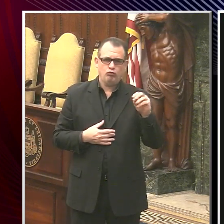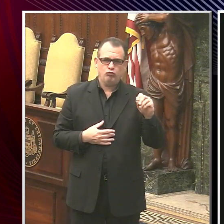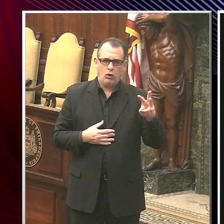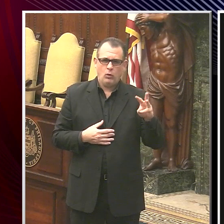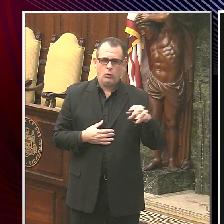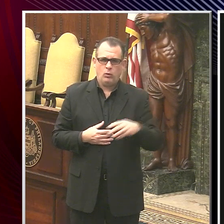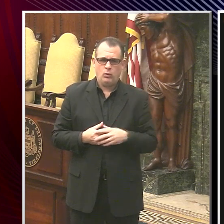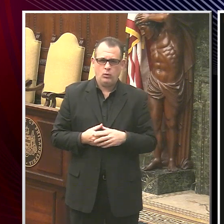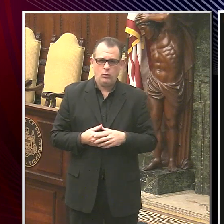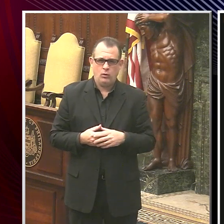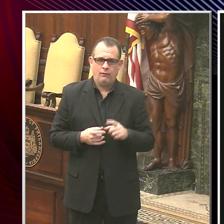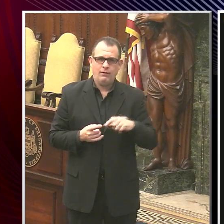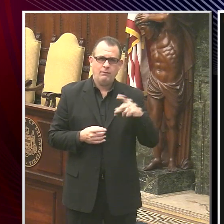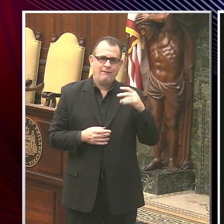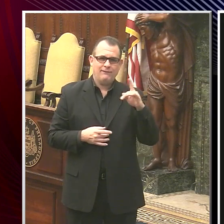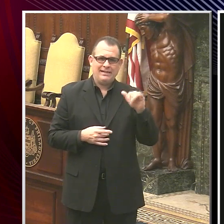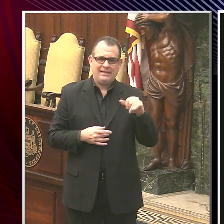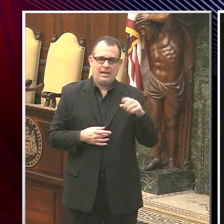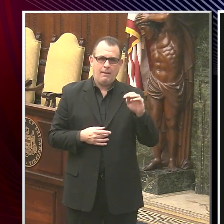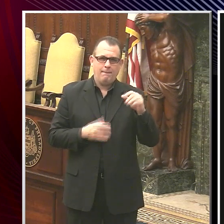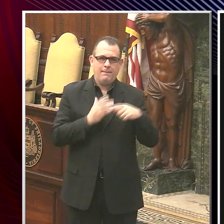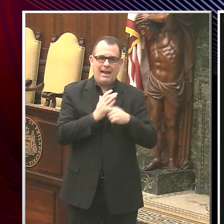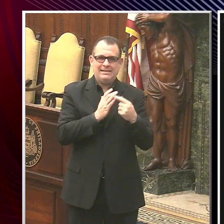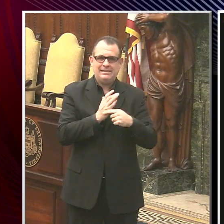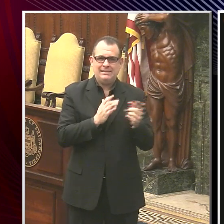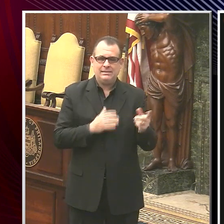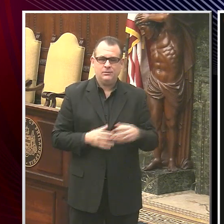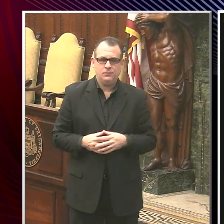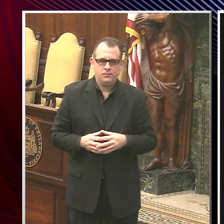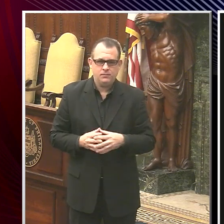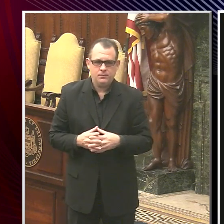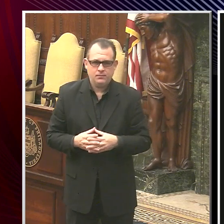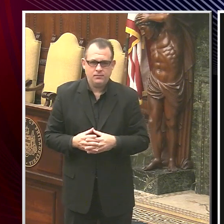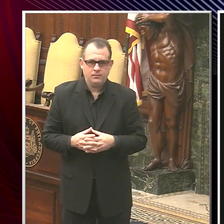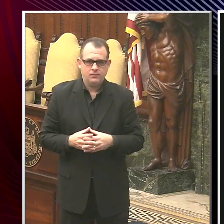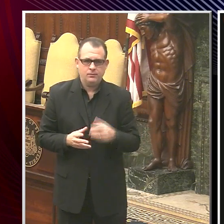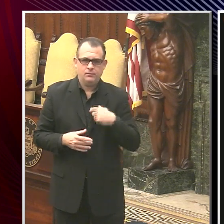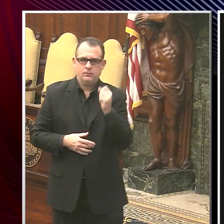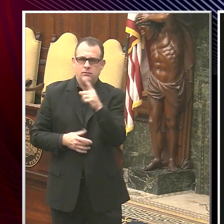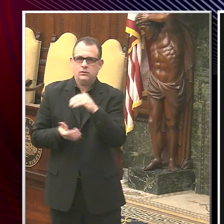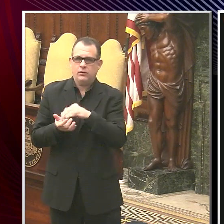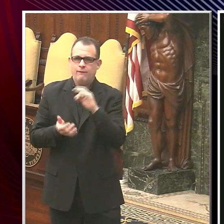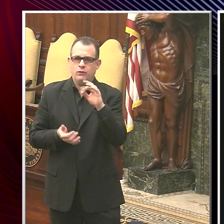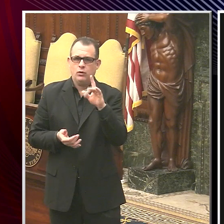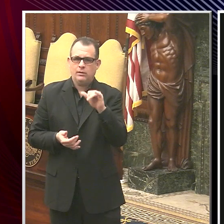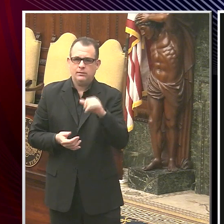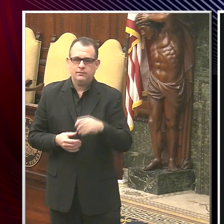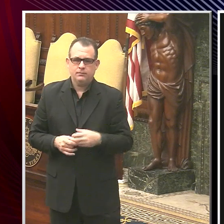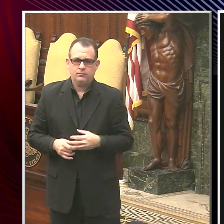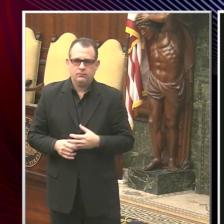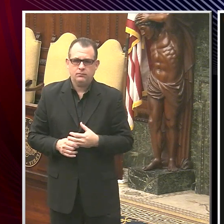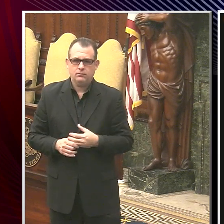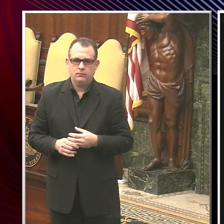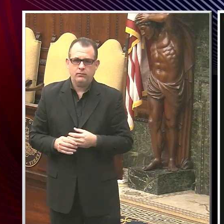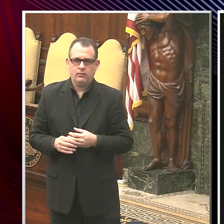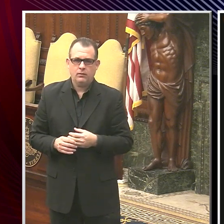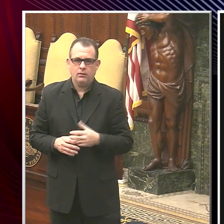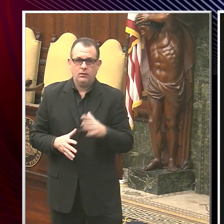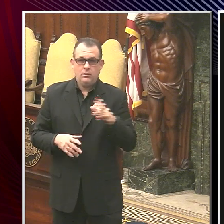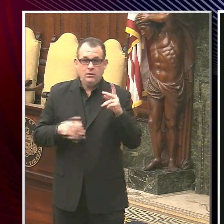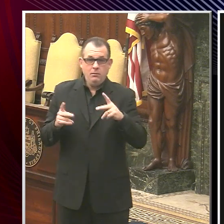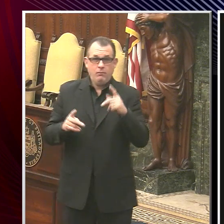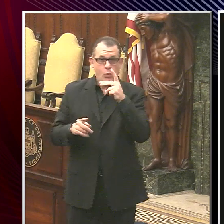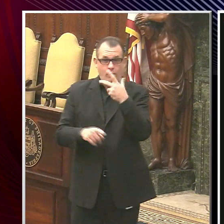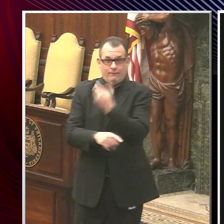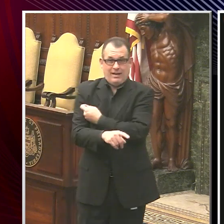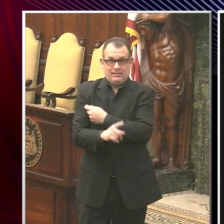your questions. Hi, questions for Dr. Farley. The first one on the subject of people declining vaccine. Do you